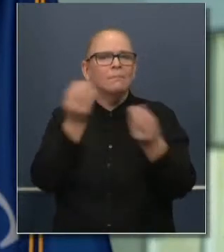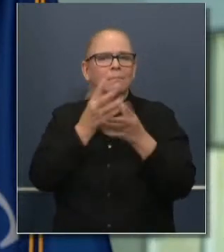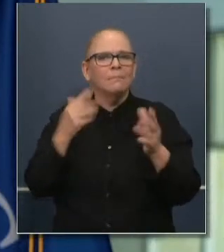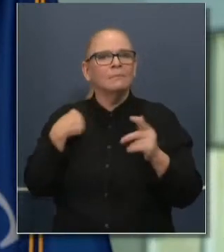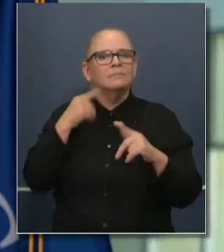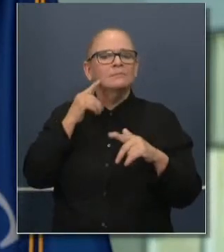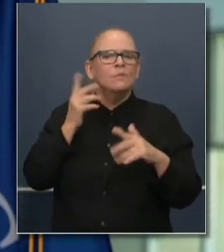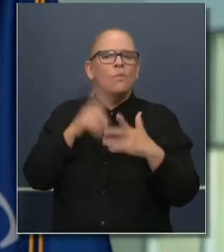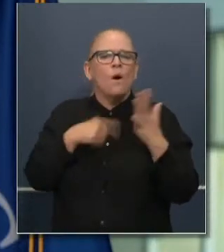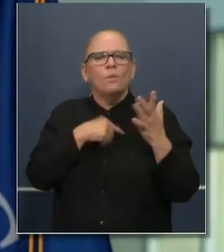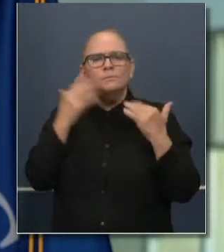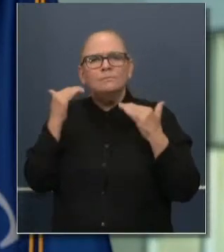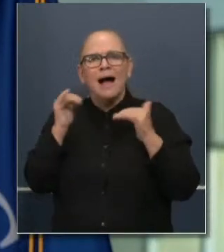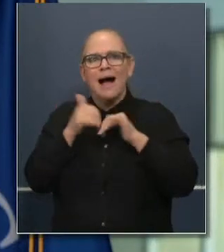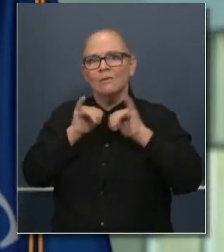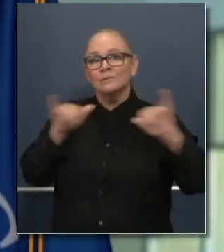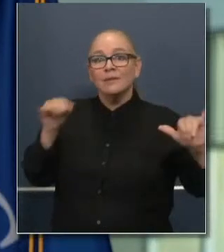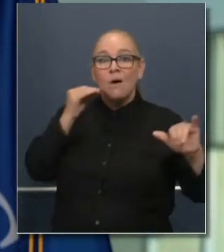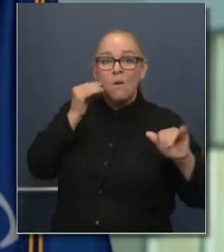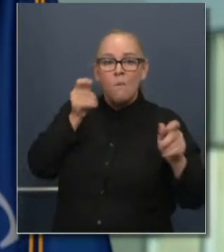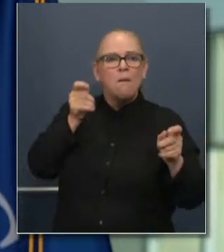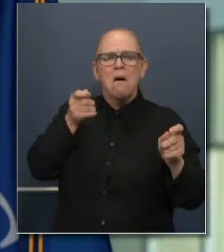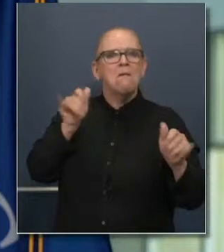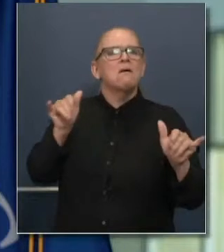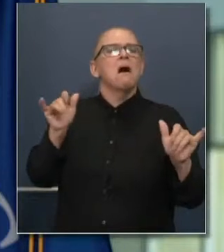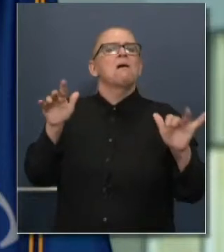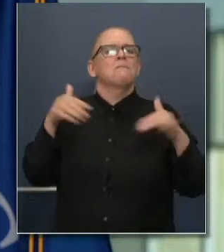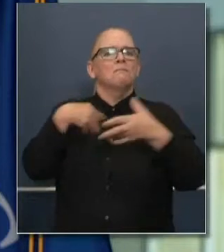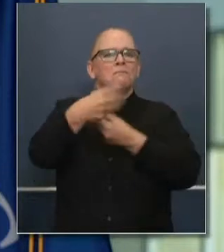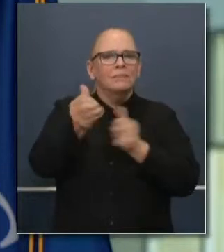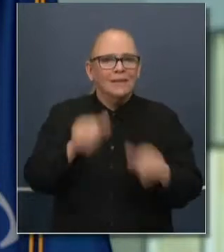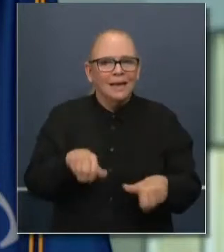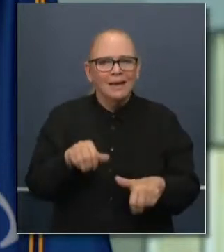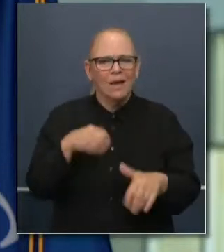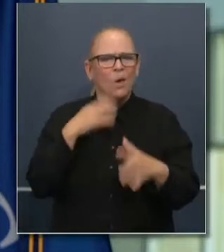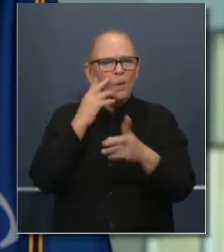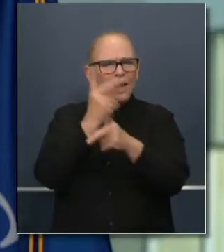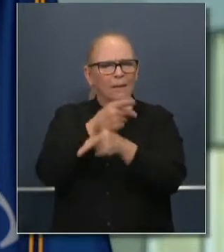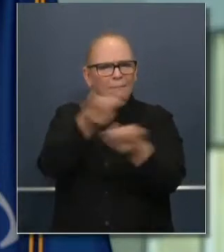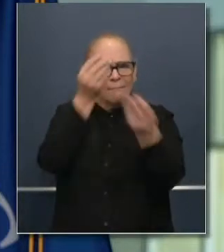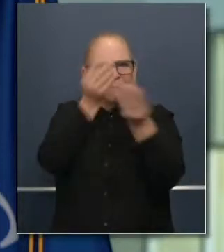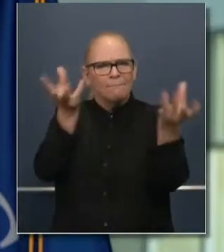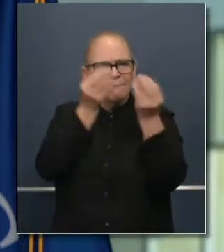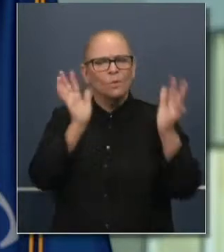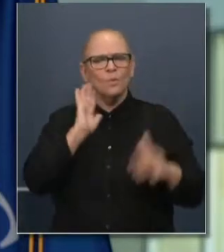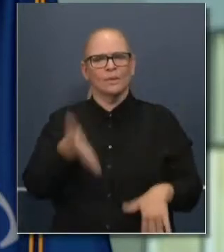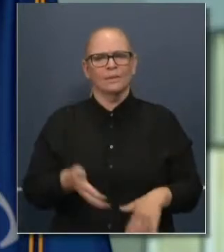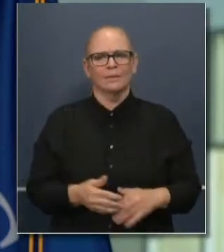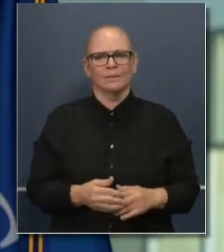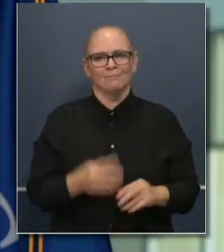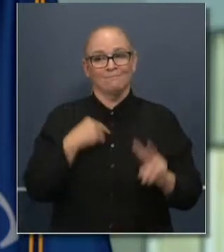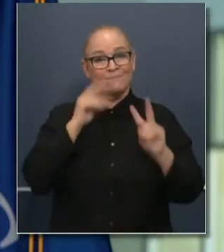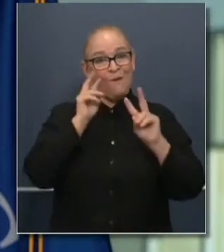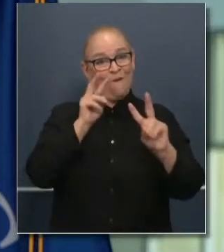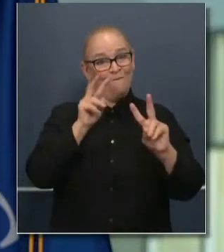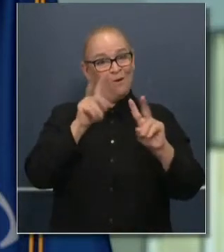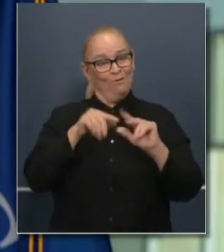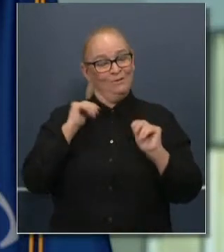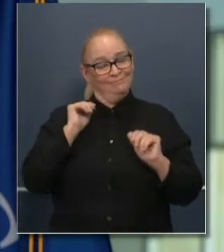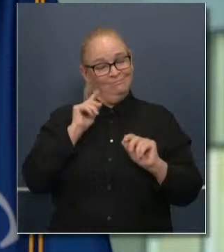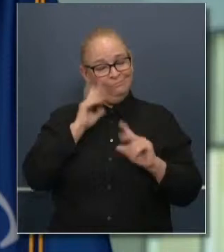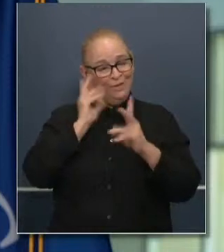subsequent efforts to reopen. And so that's what we're looking forward to. And based on this last